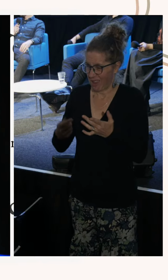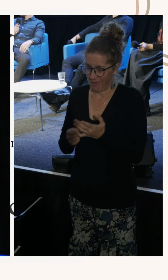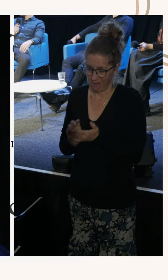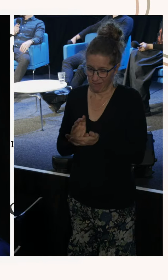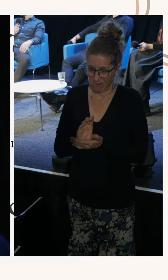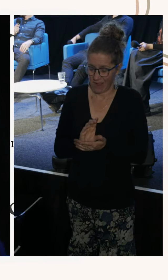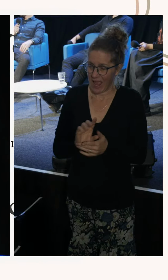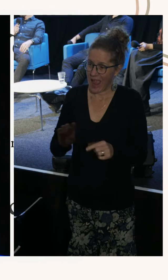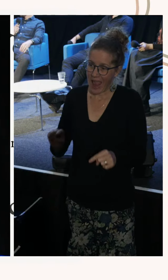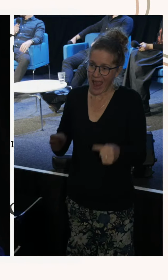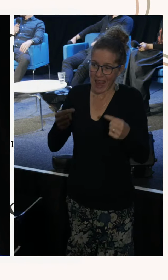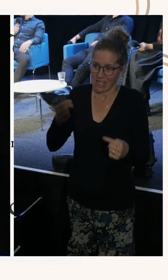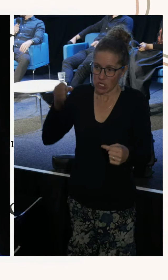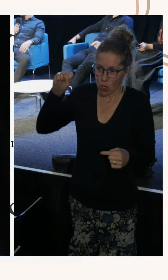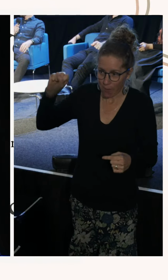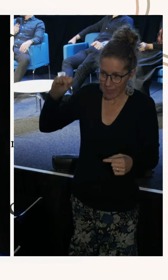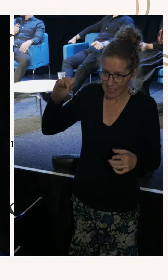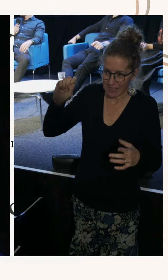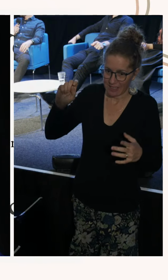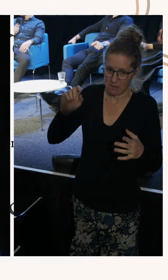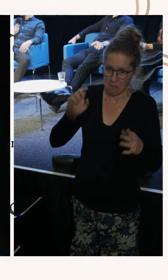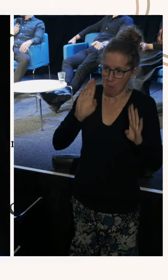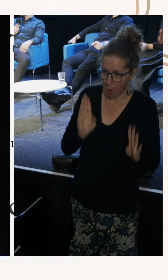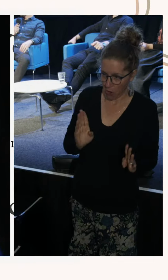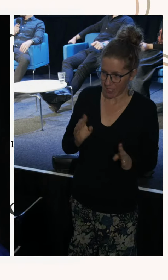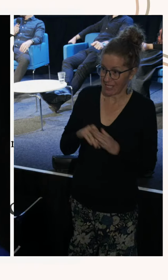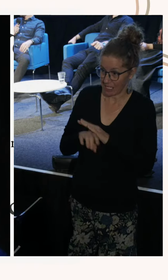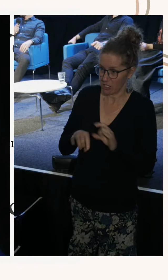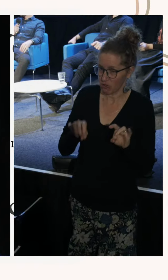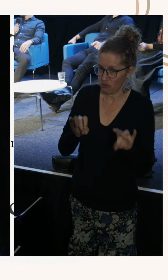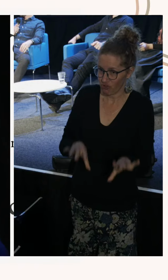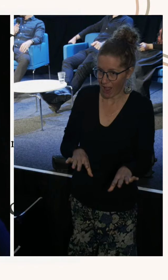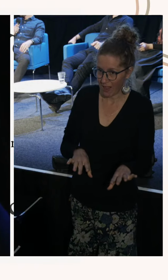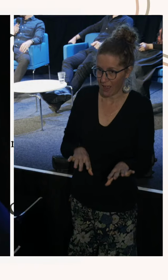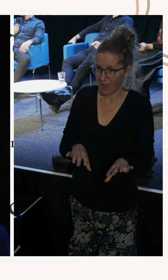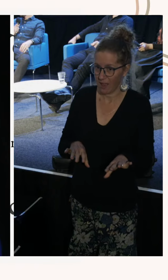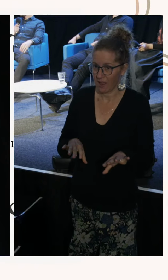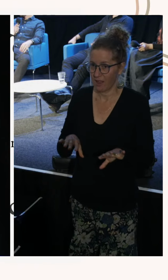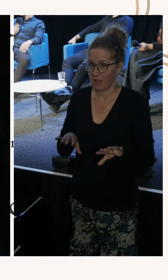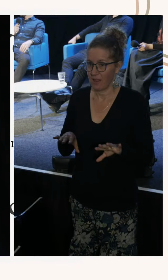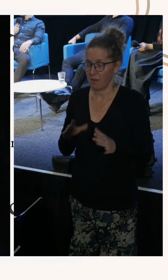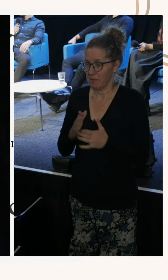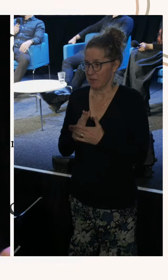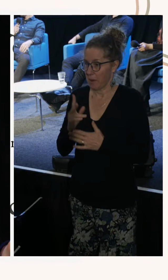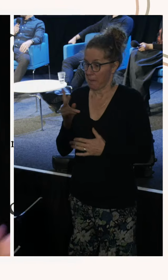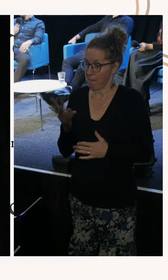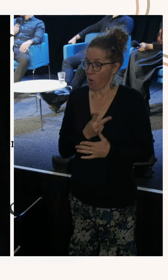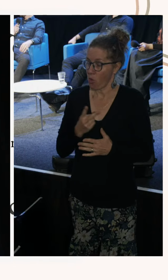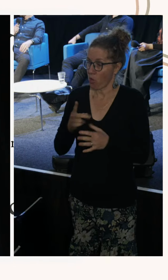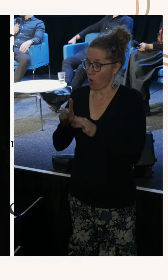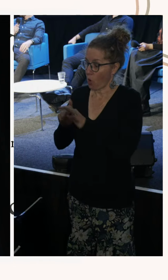modernism. In Australia, the sort of peculiarity of it is that both Quadrant and